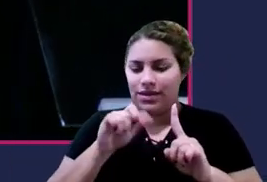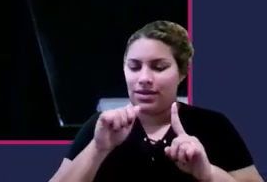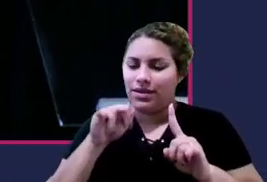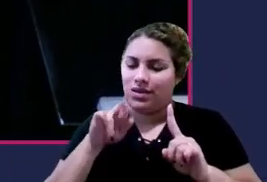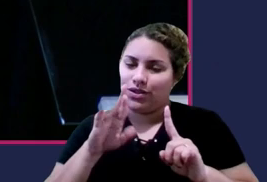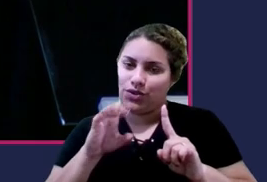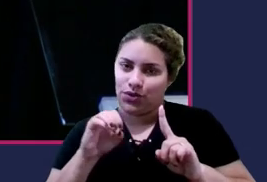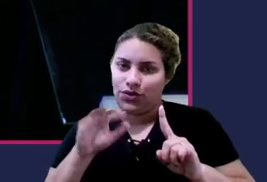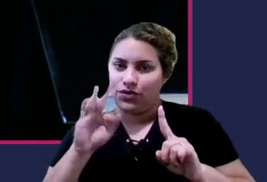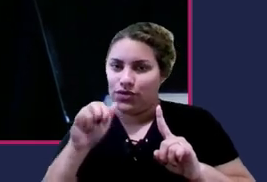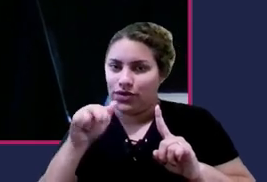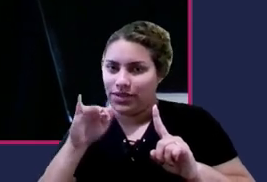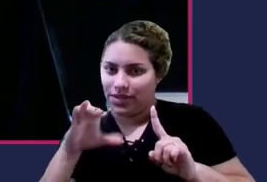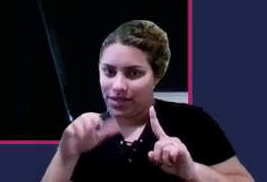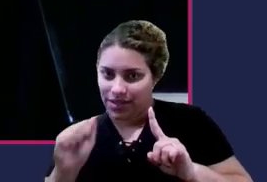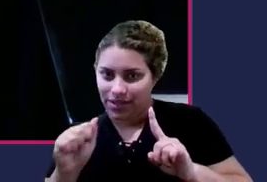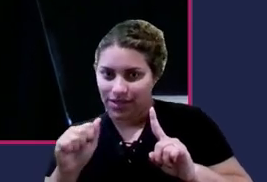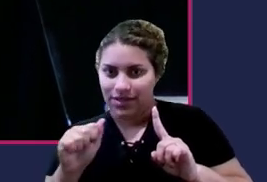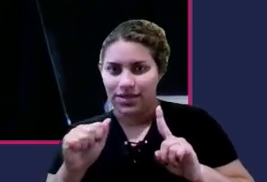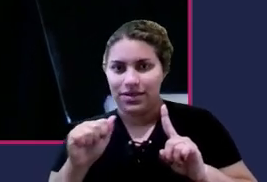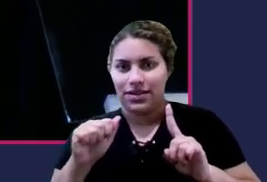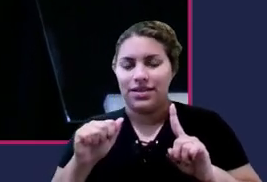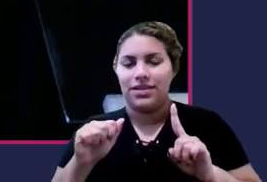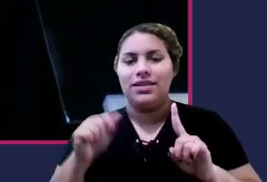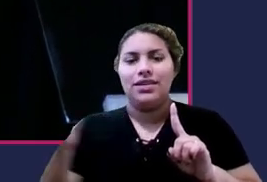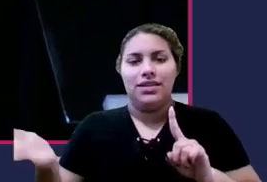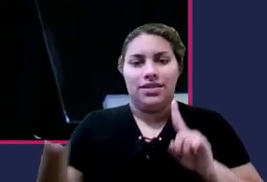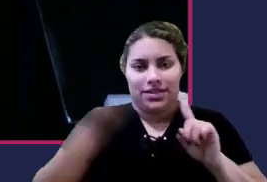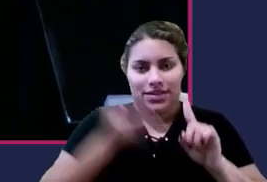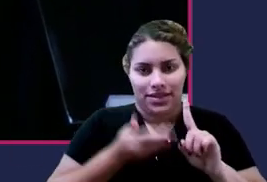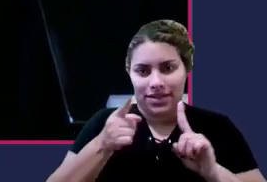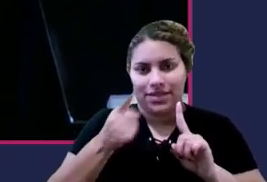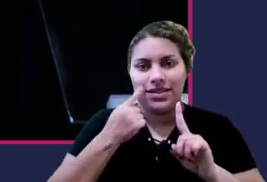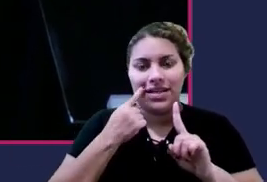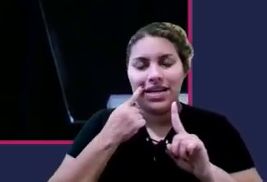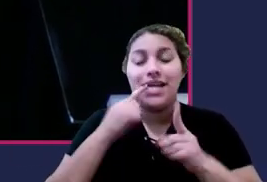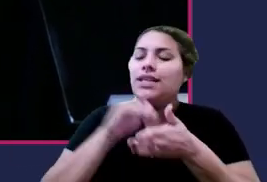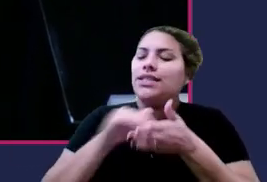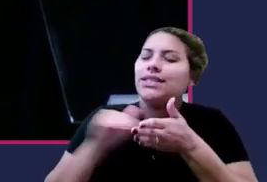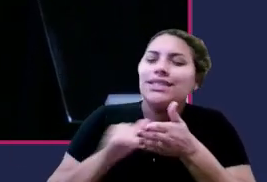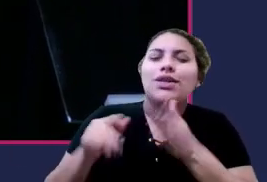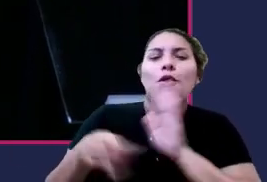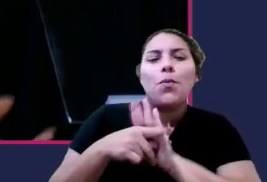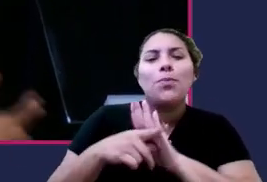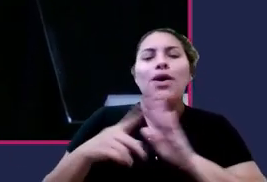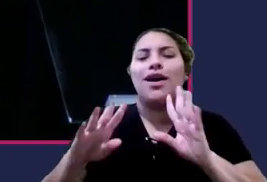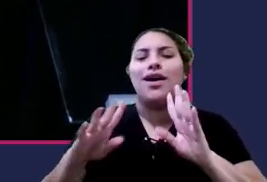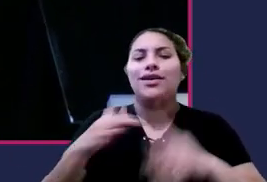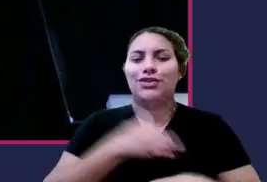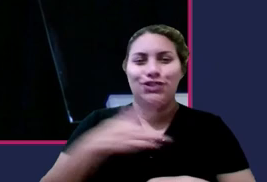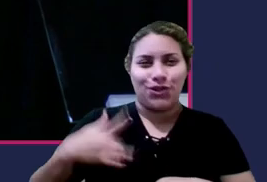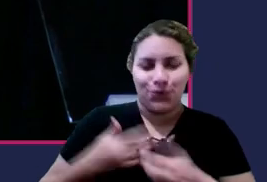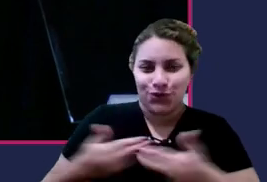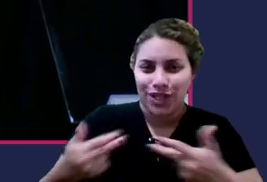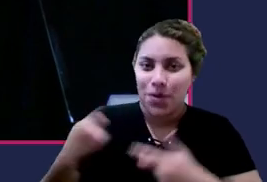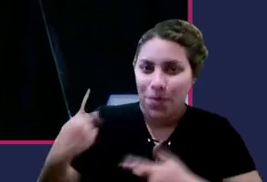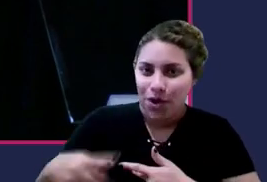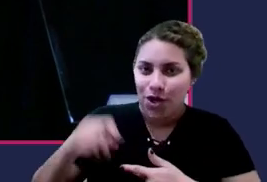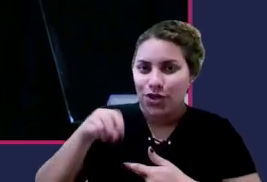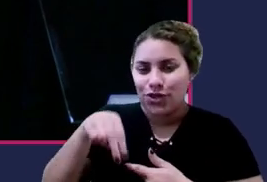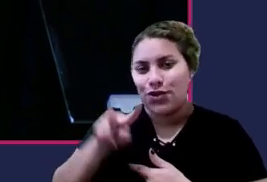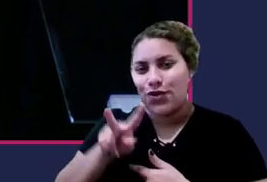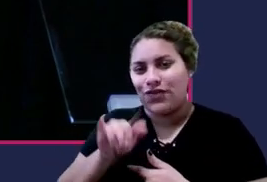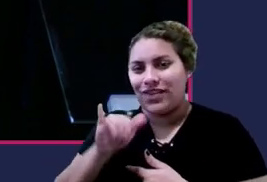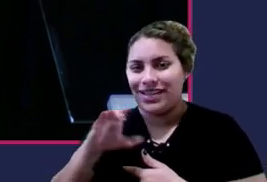Mr. Leandro Fonseca, Head of Public Affairs and Healthcare System Sustainability at Novartis Brazil.